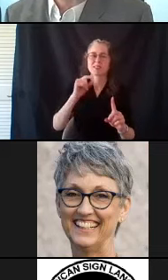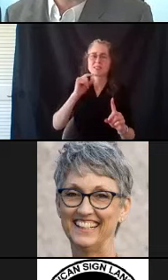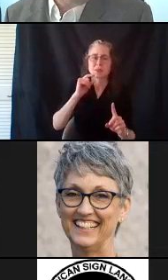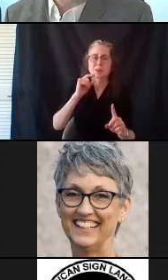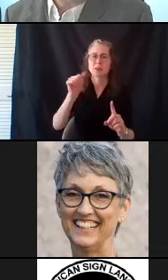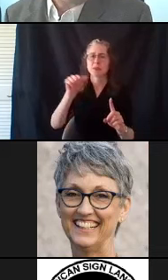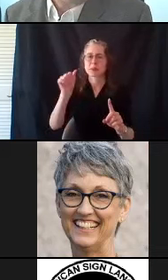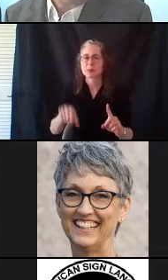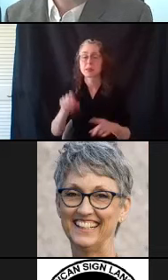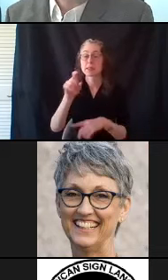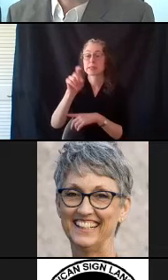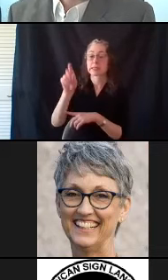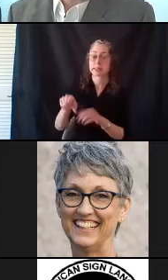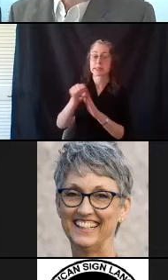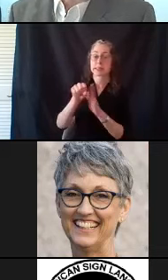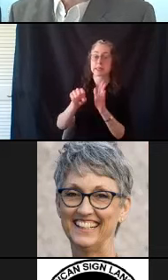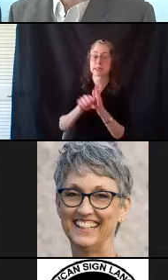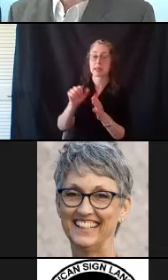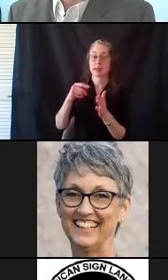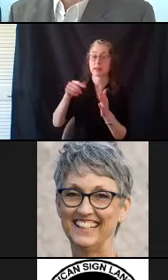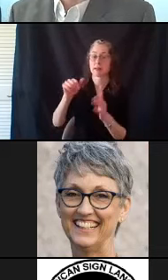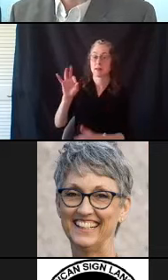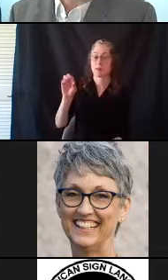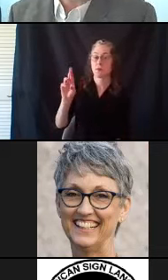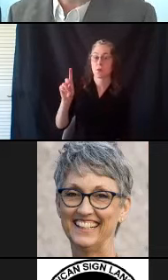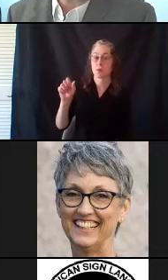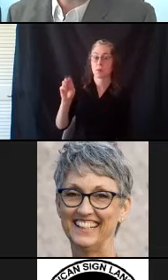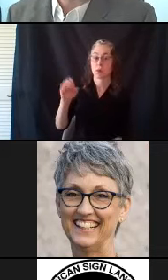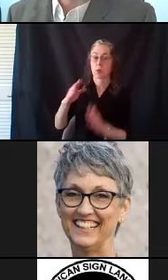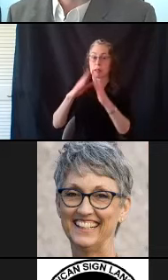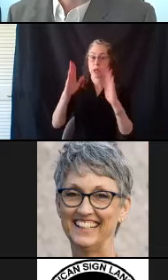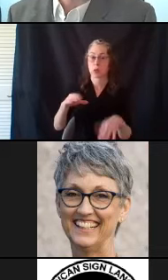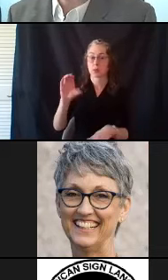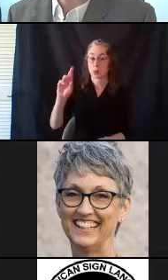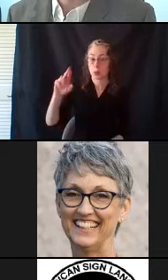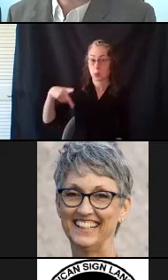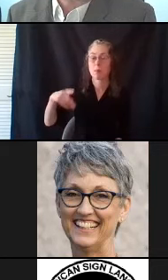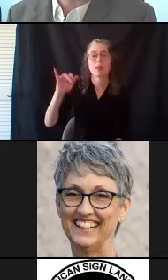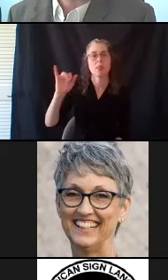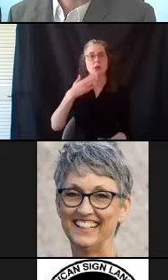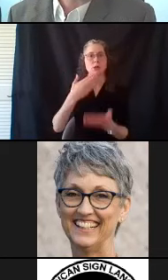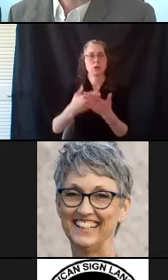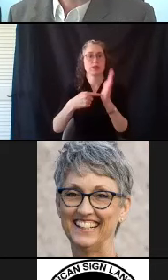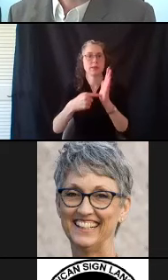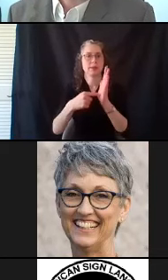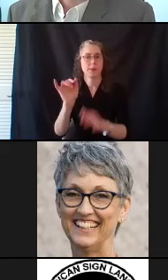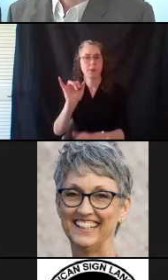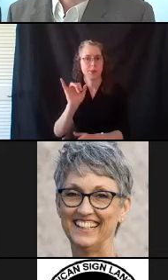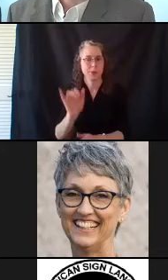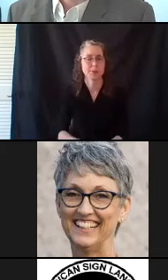State Affordable Housing Corporation, they are good examples here in Texas as well.